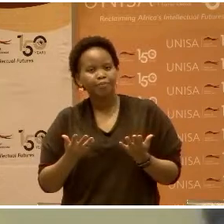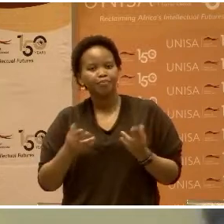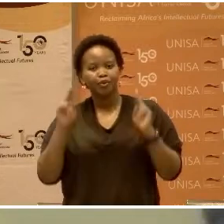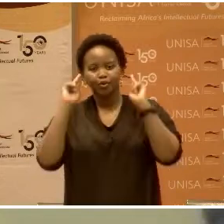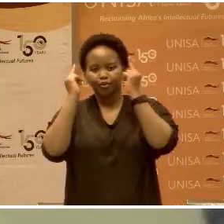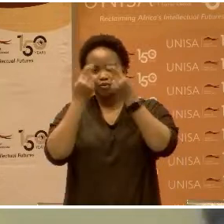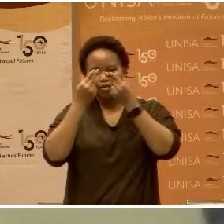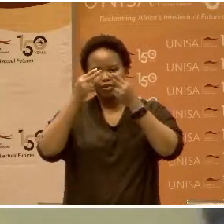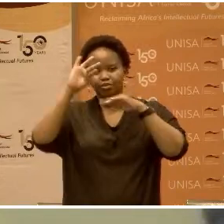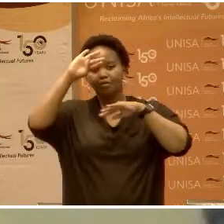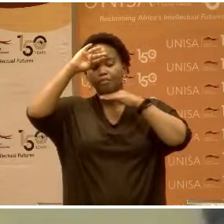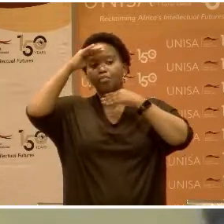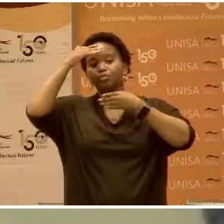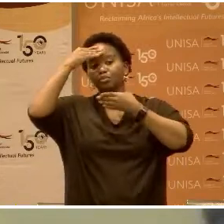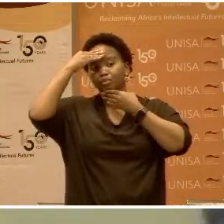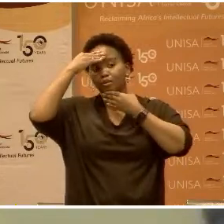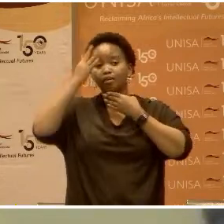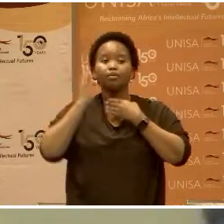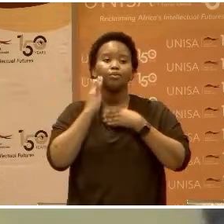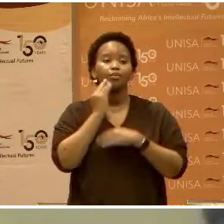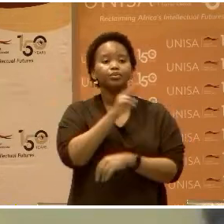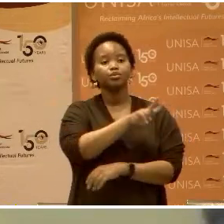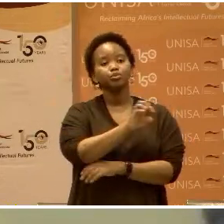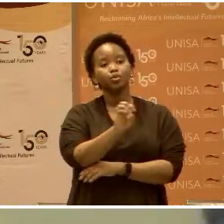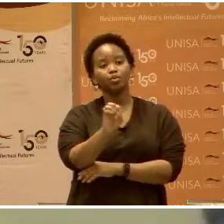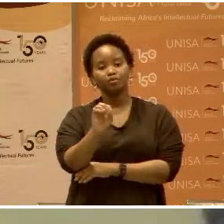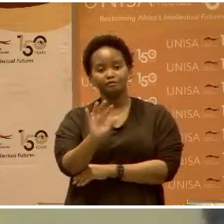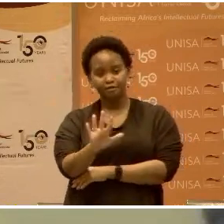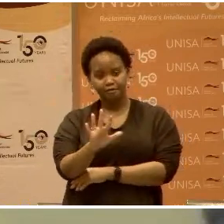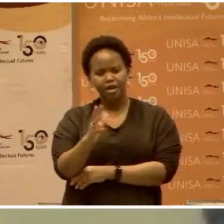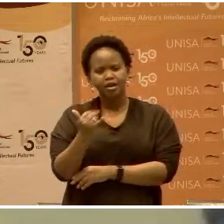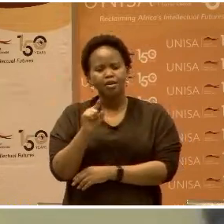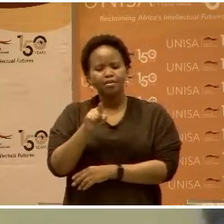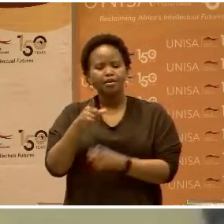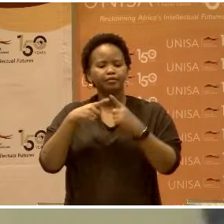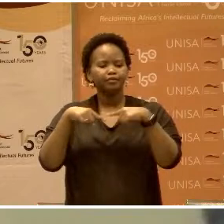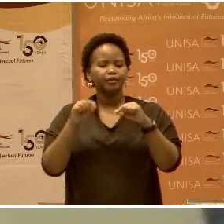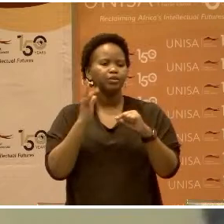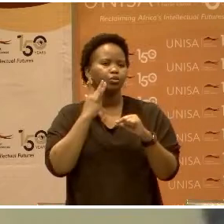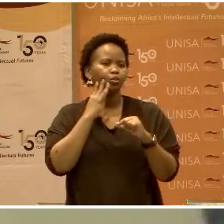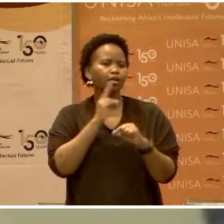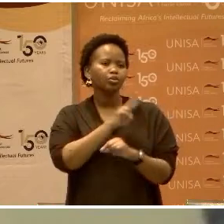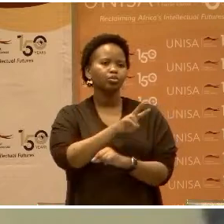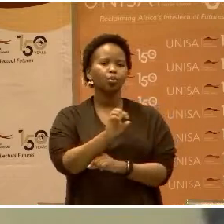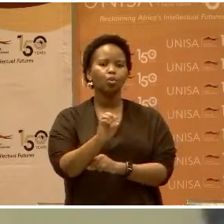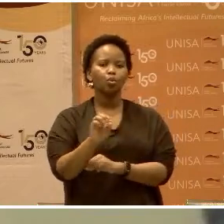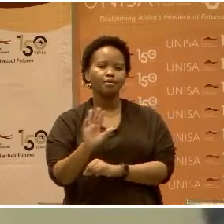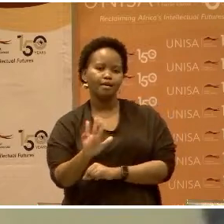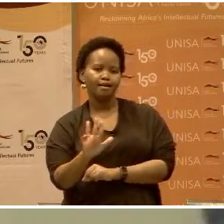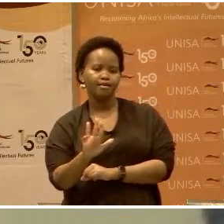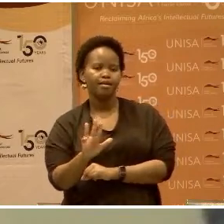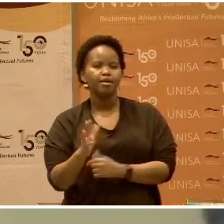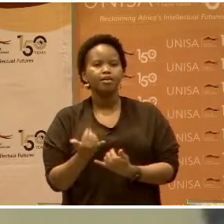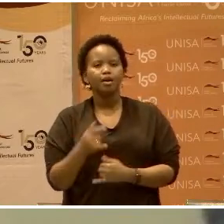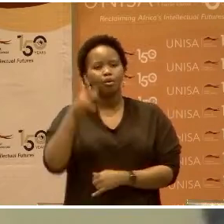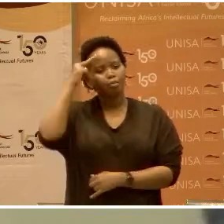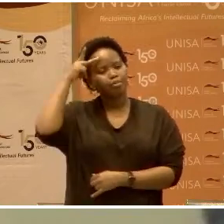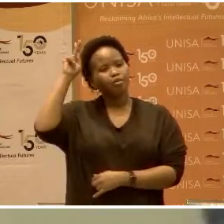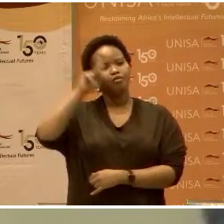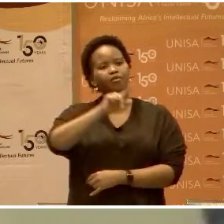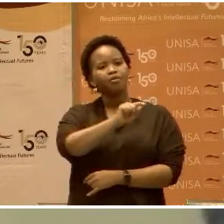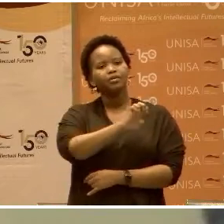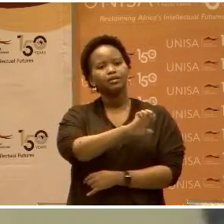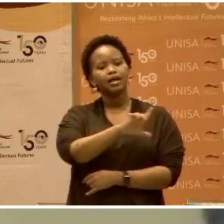in 2005, which he completed in 2009. Prof. Tella was